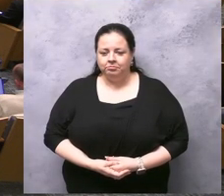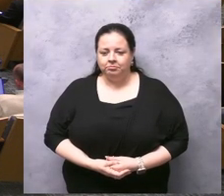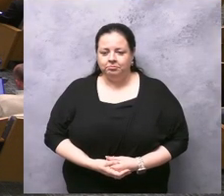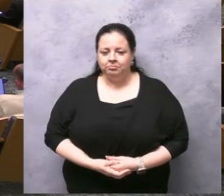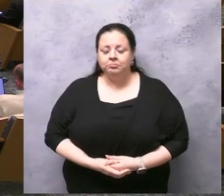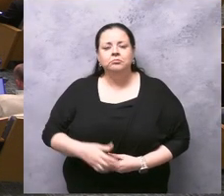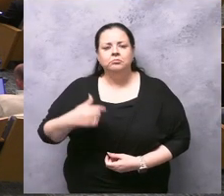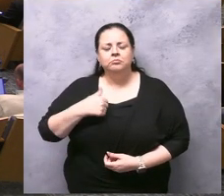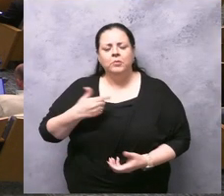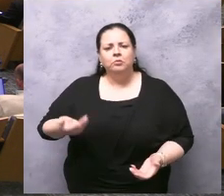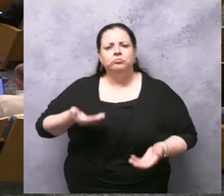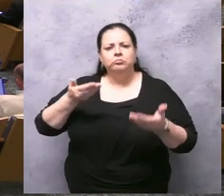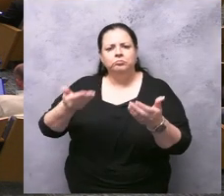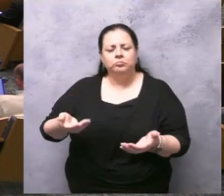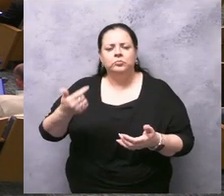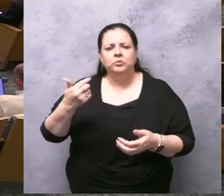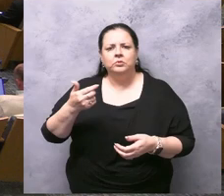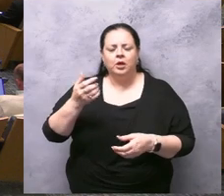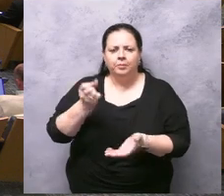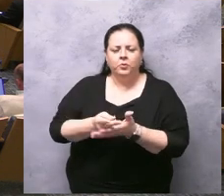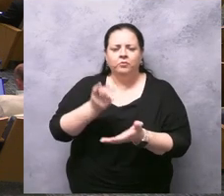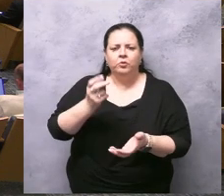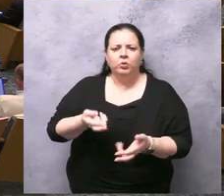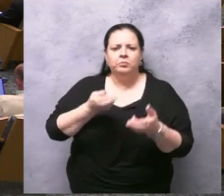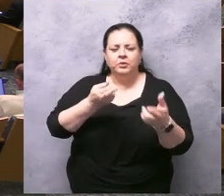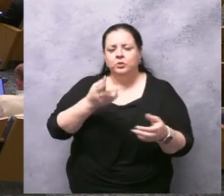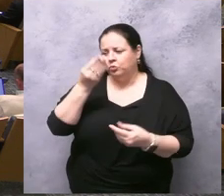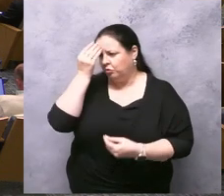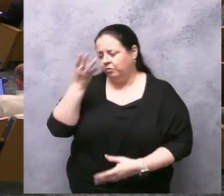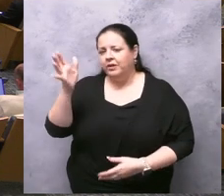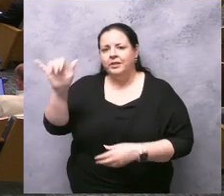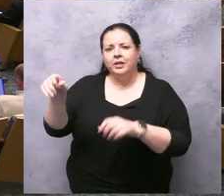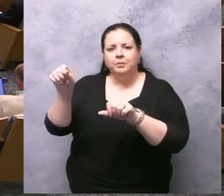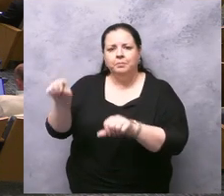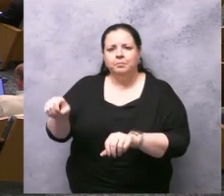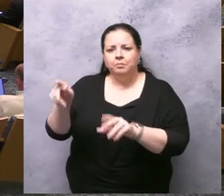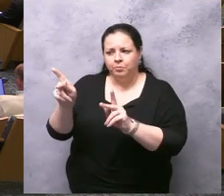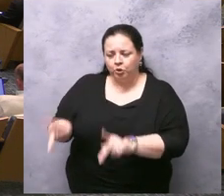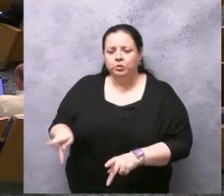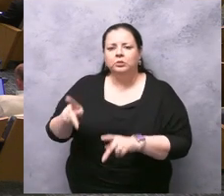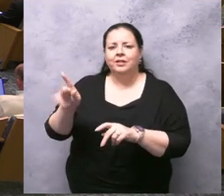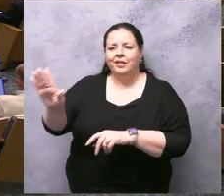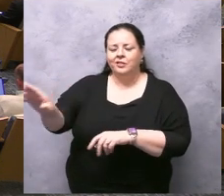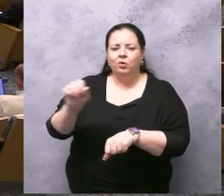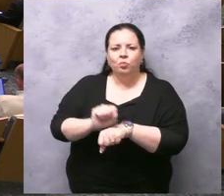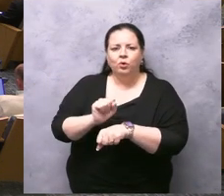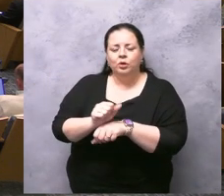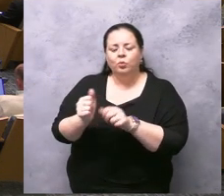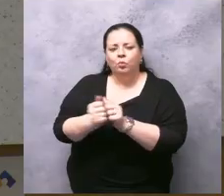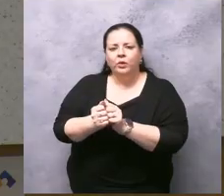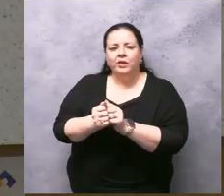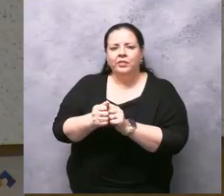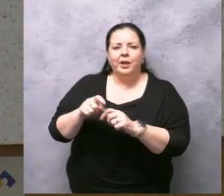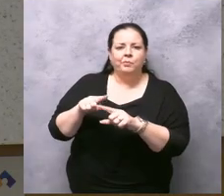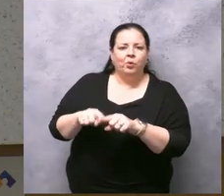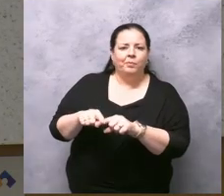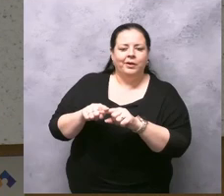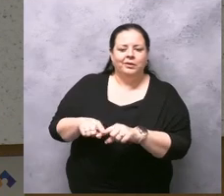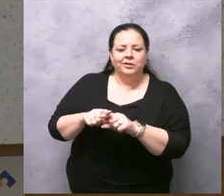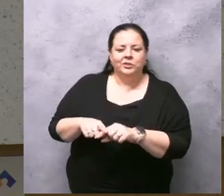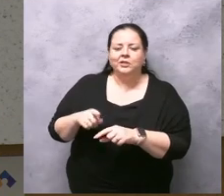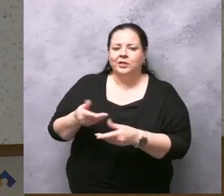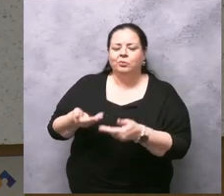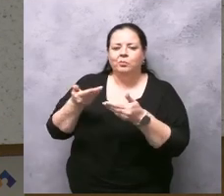I move that the Board of Trustees approve the recommendation to notify that employee of their employment with the district under probationary contract is proposed